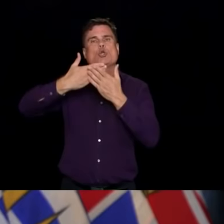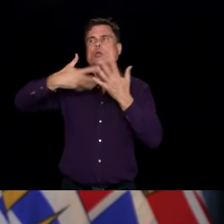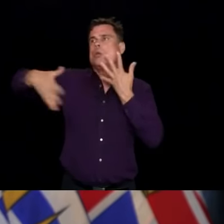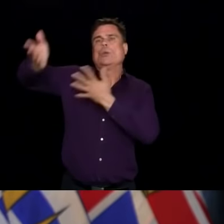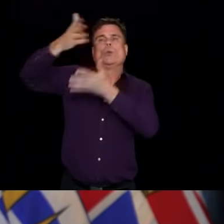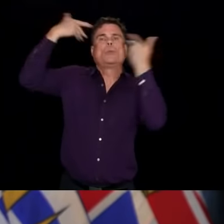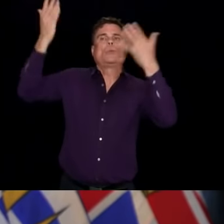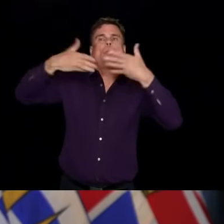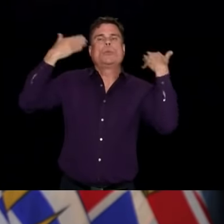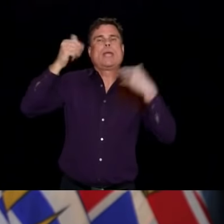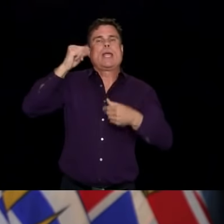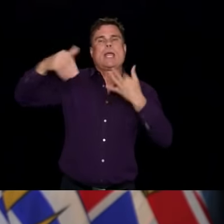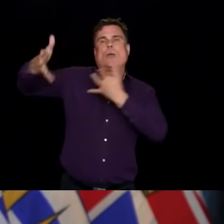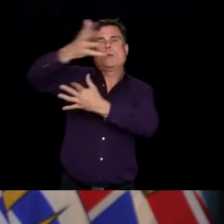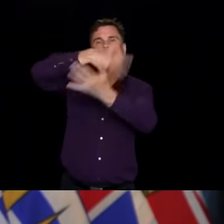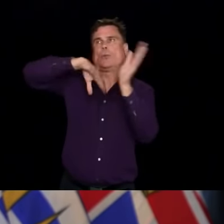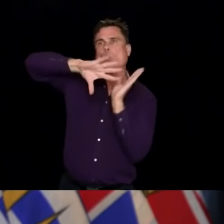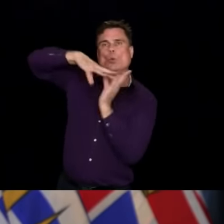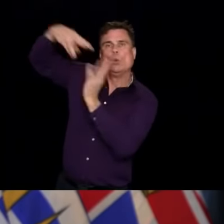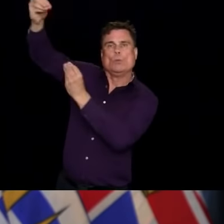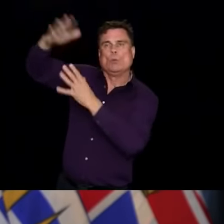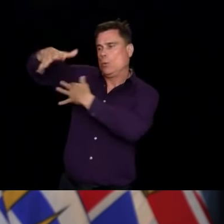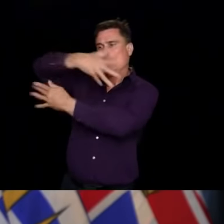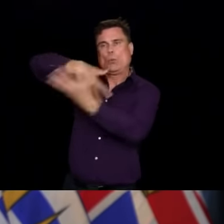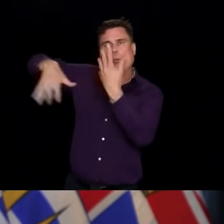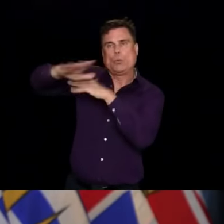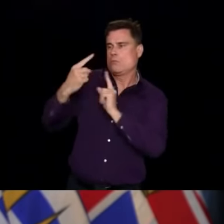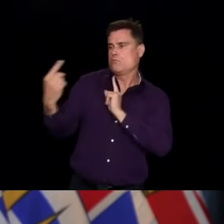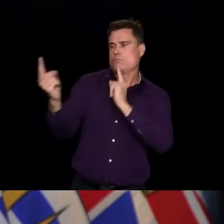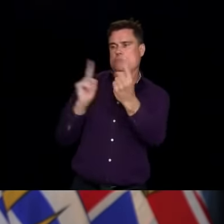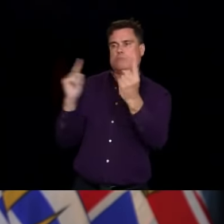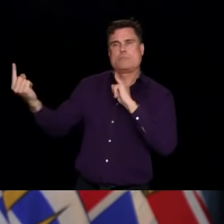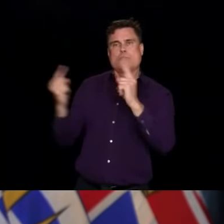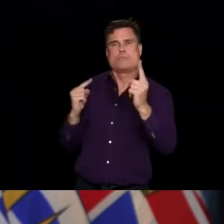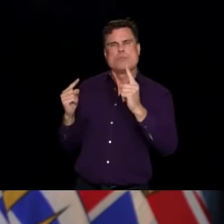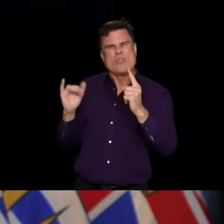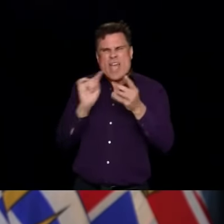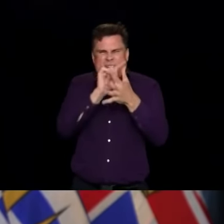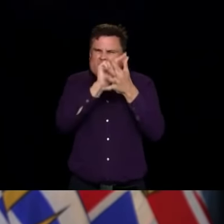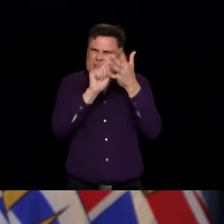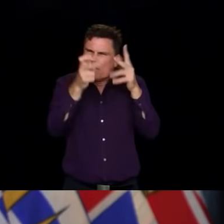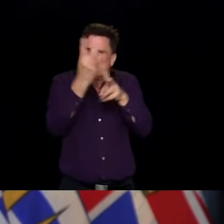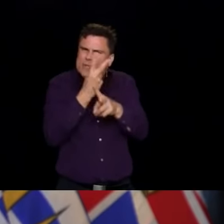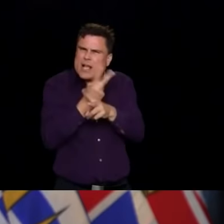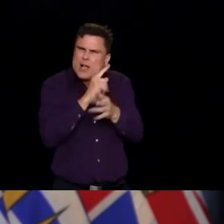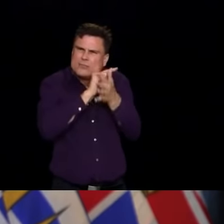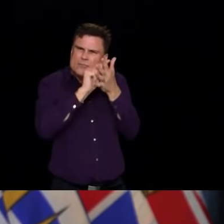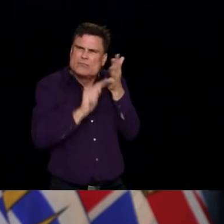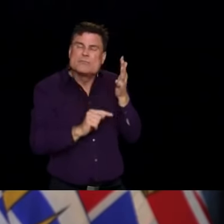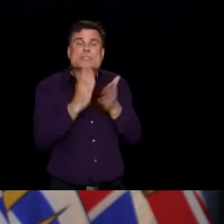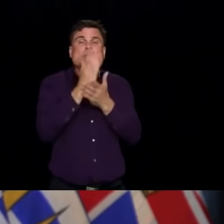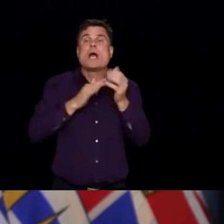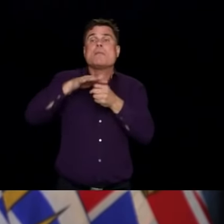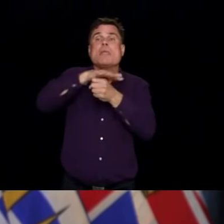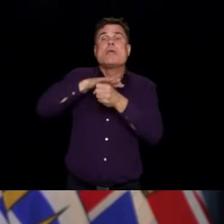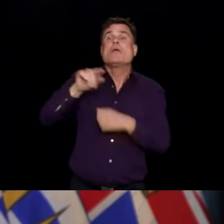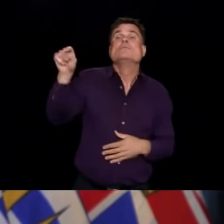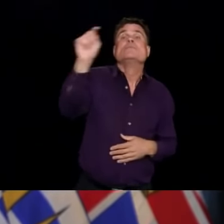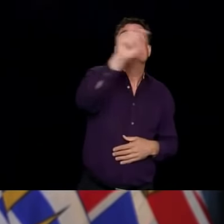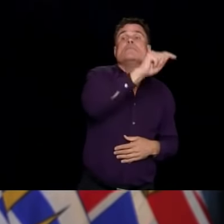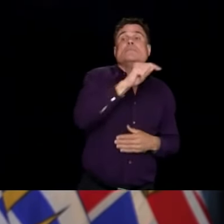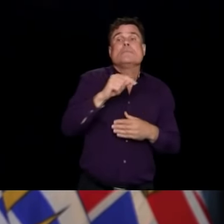food production places where we had outbreaks early on, once we put in place measures like plexiglass barriers, like